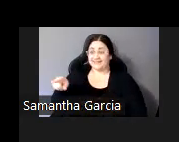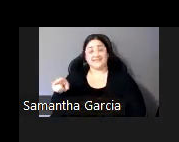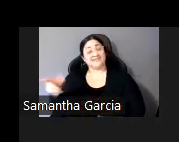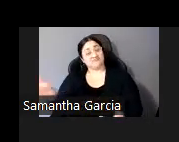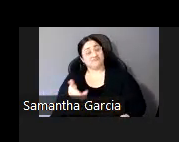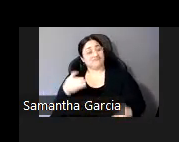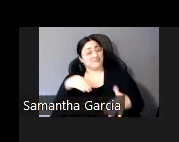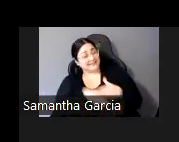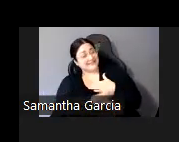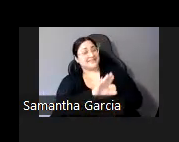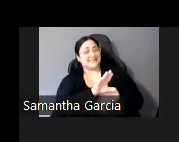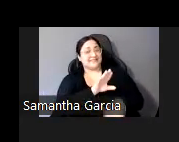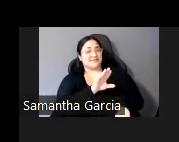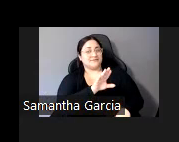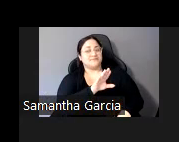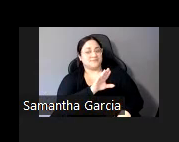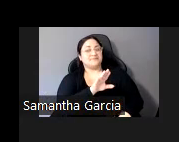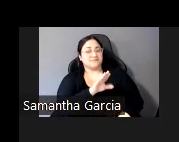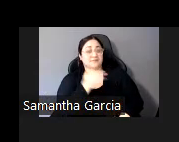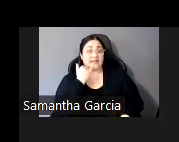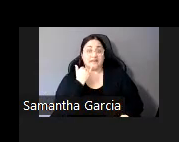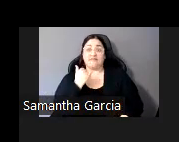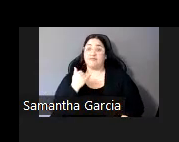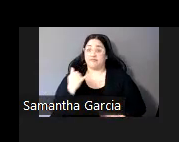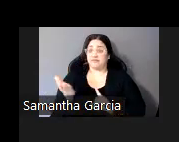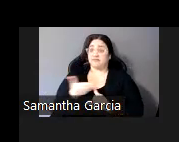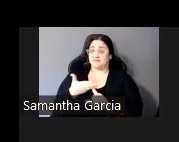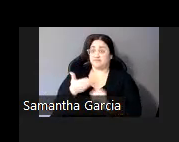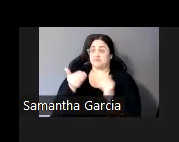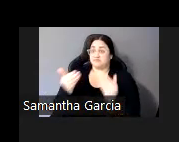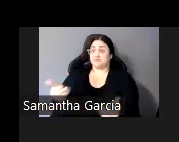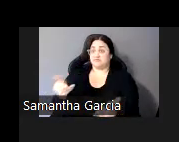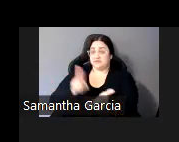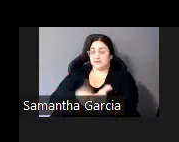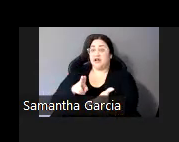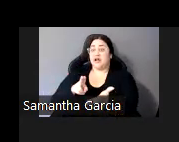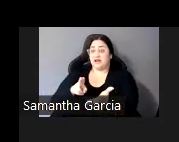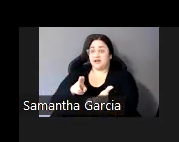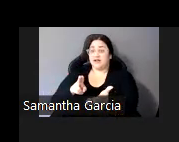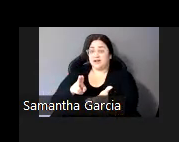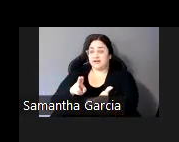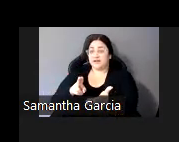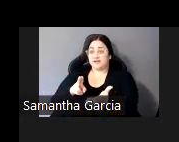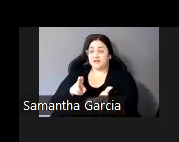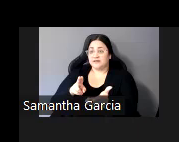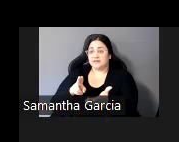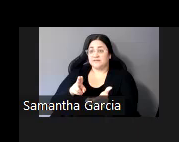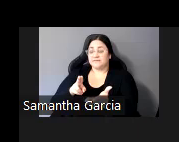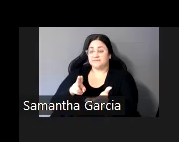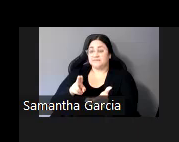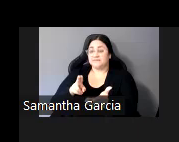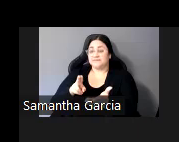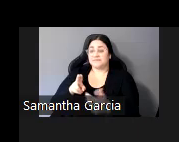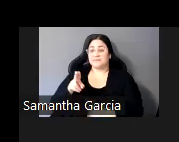very persuasive into talking you into these contracts, unfortunately, these homeowners, they're not being told that liens are going to be